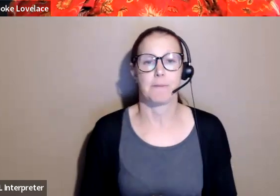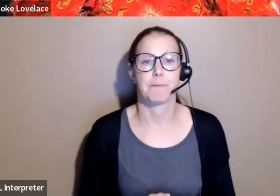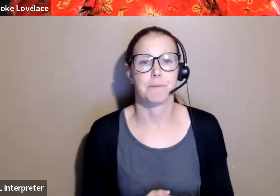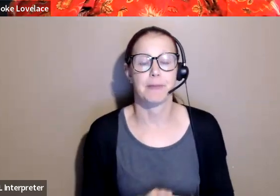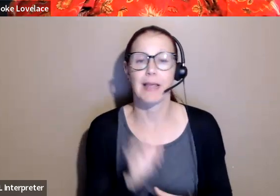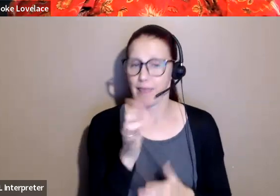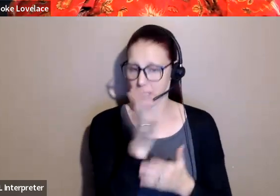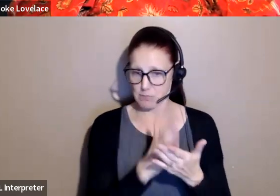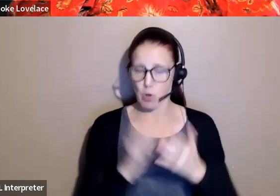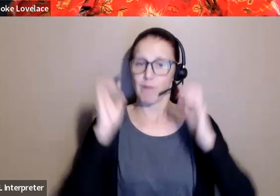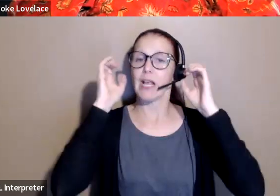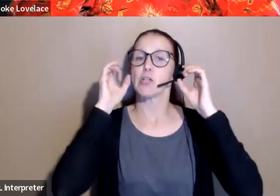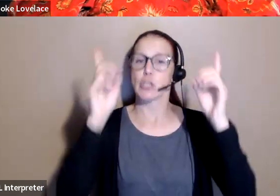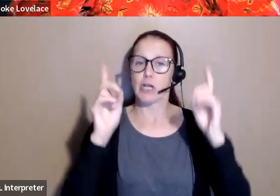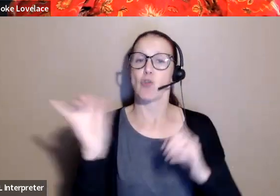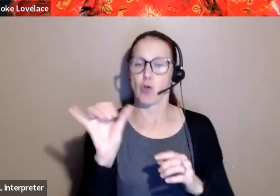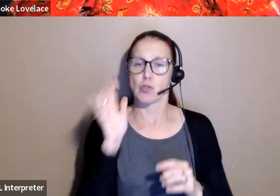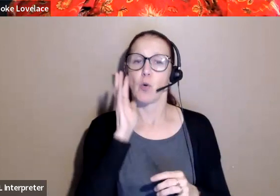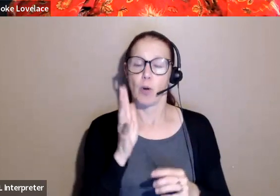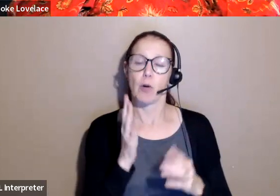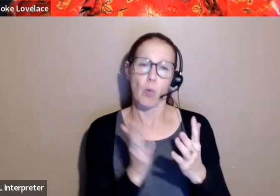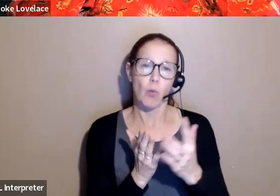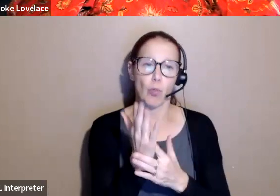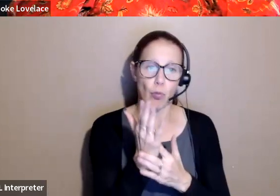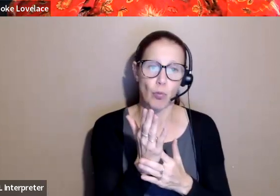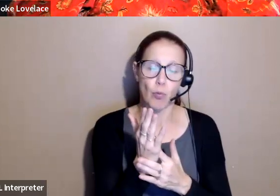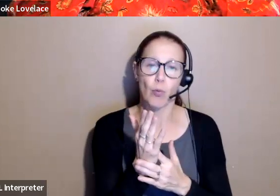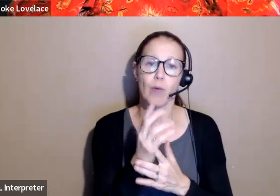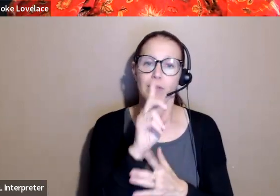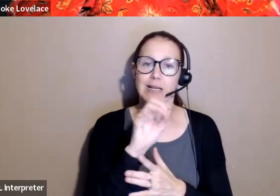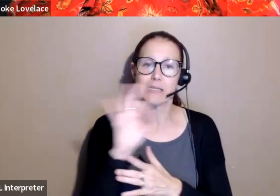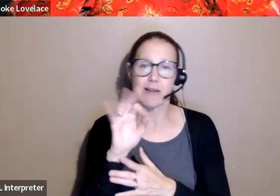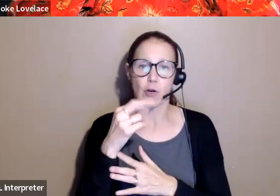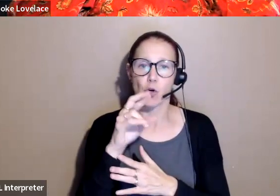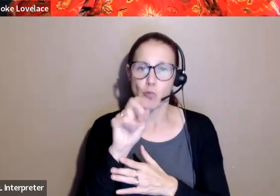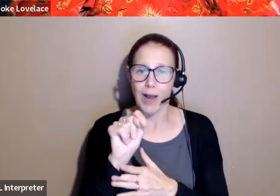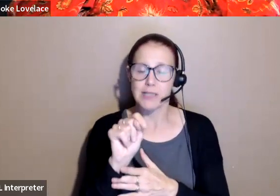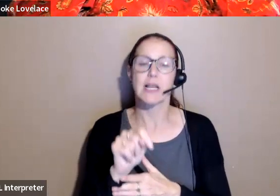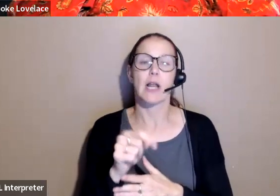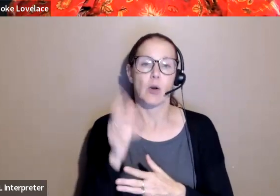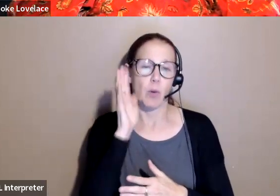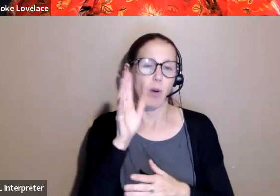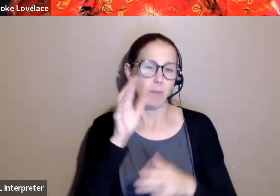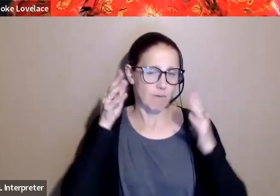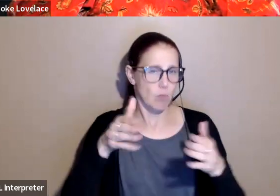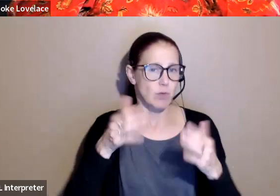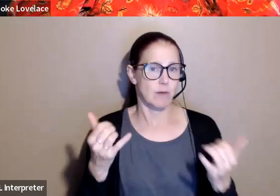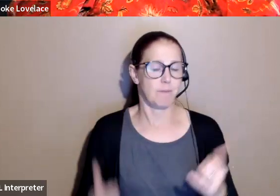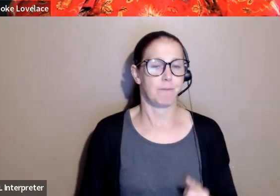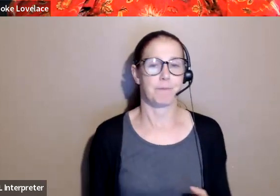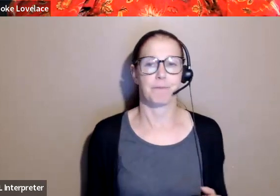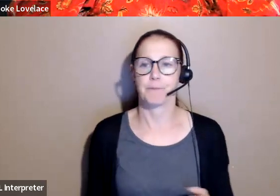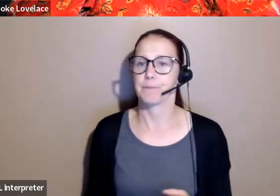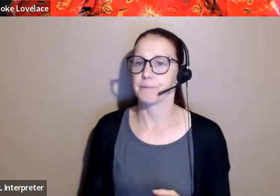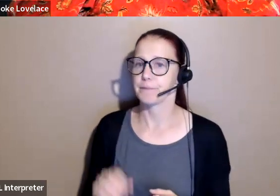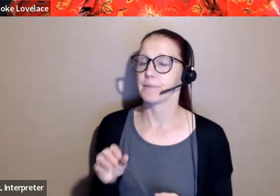that's part of the education also that will come through the DIF grant and what we'll be working on. Yeah,